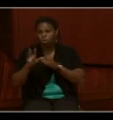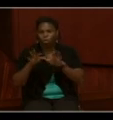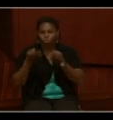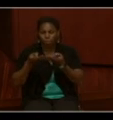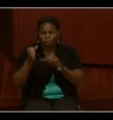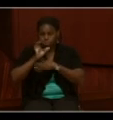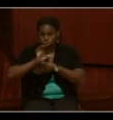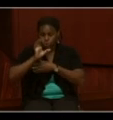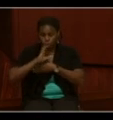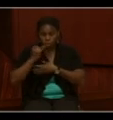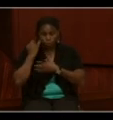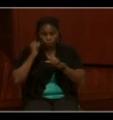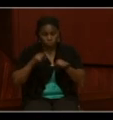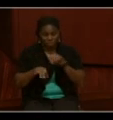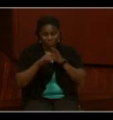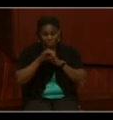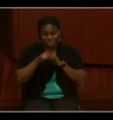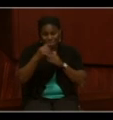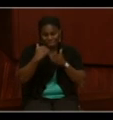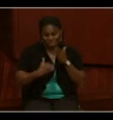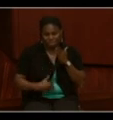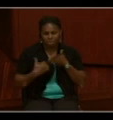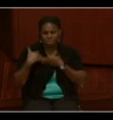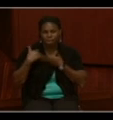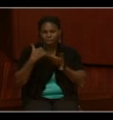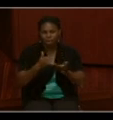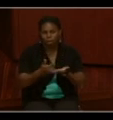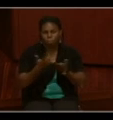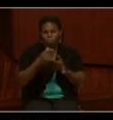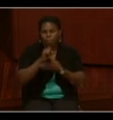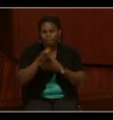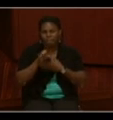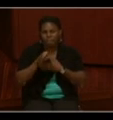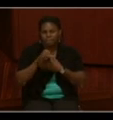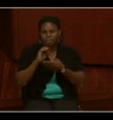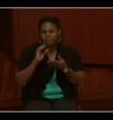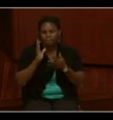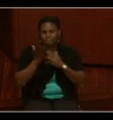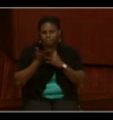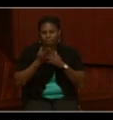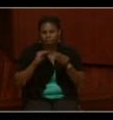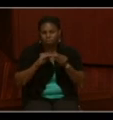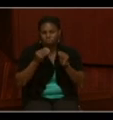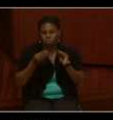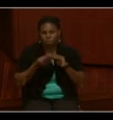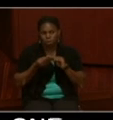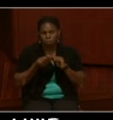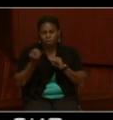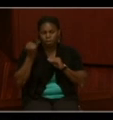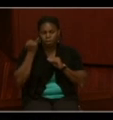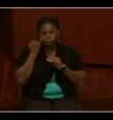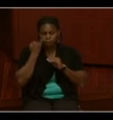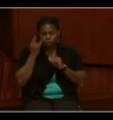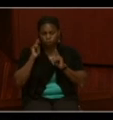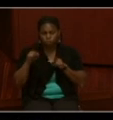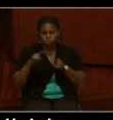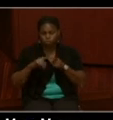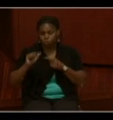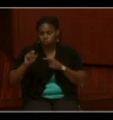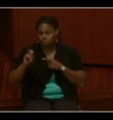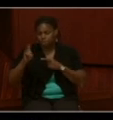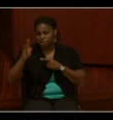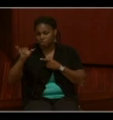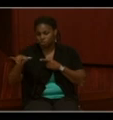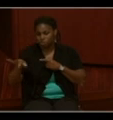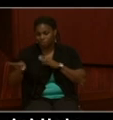one of these passenger lists, these can help to reconstruct a case file number. So if you go onto Ancestry and find a